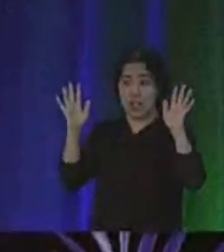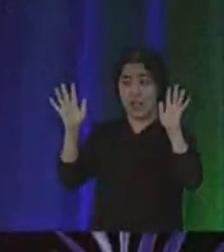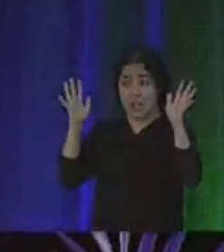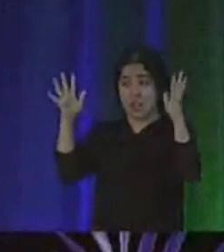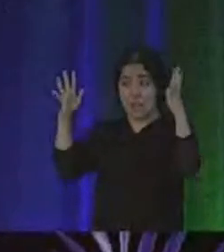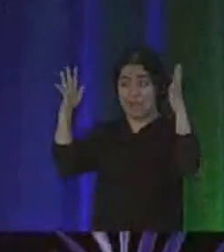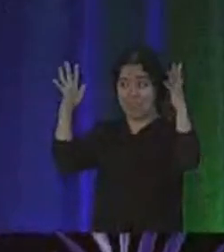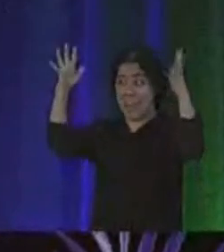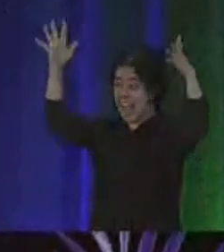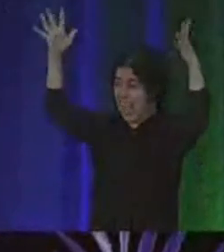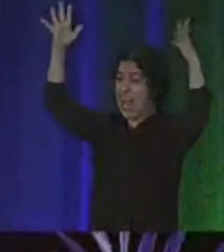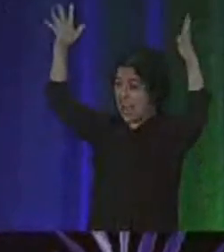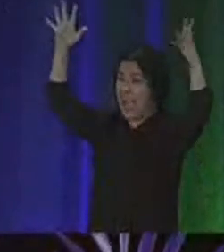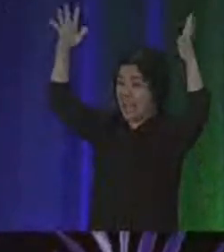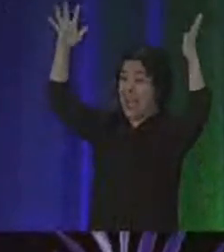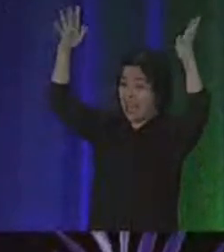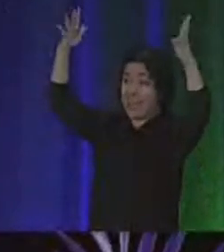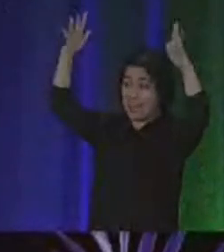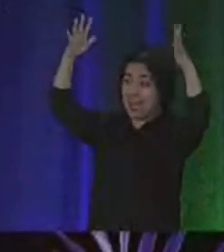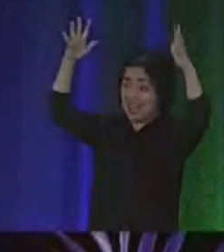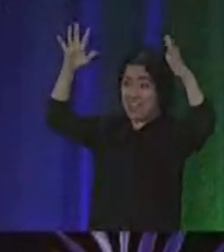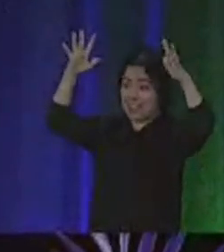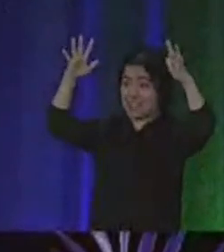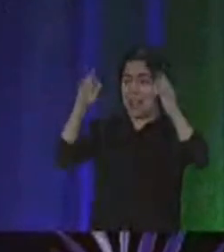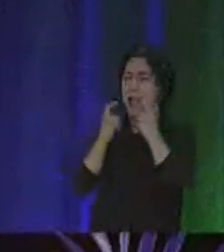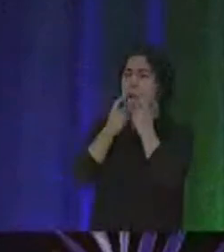That's right.